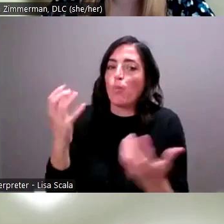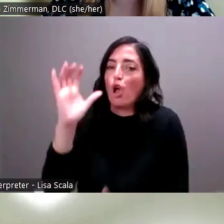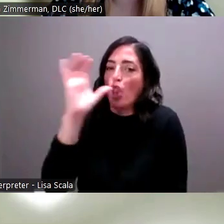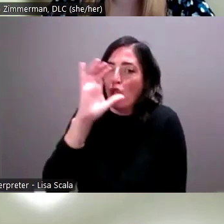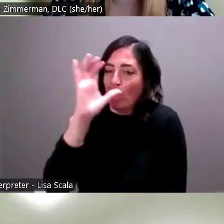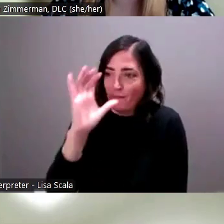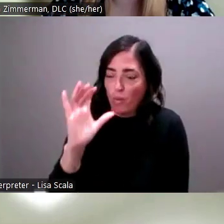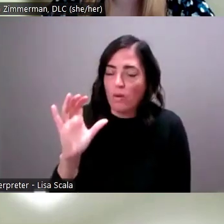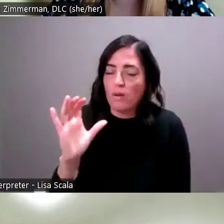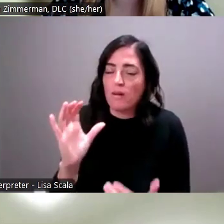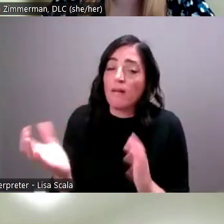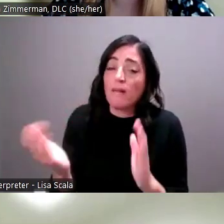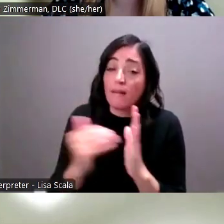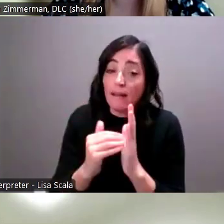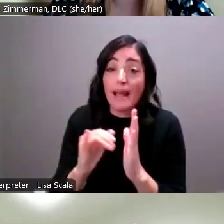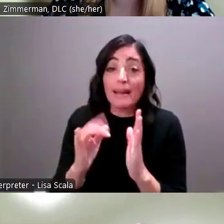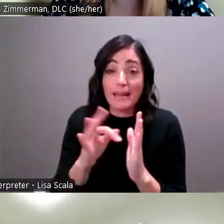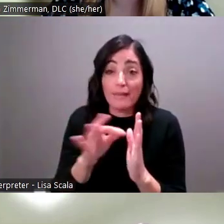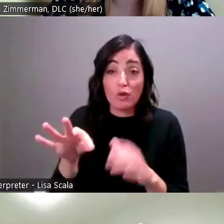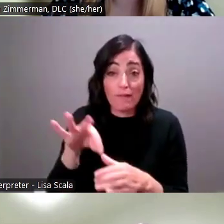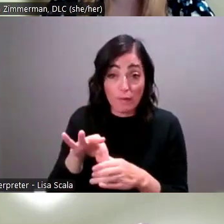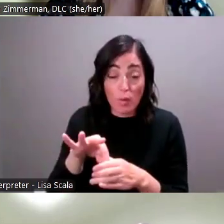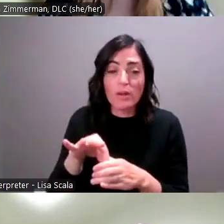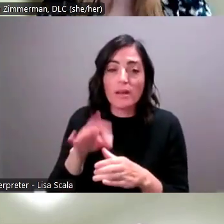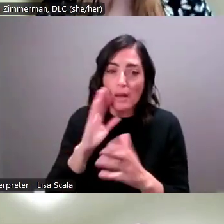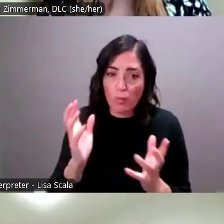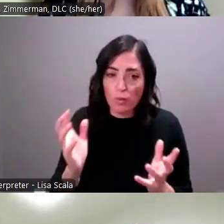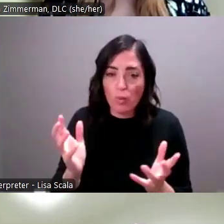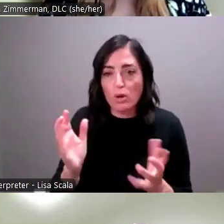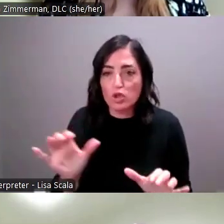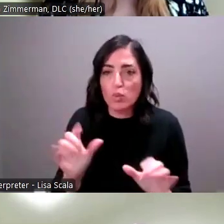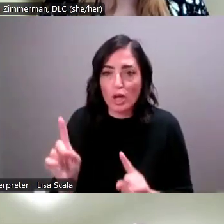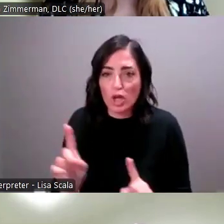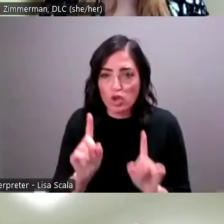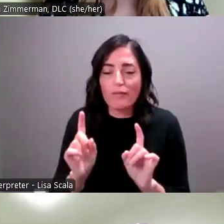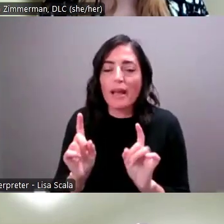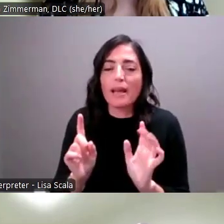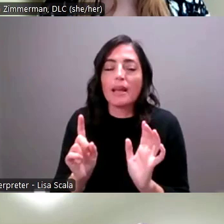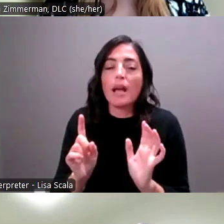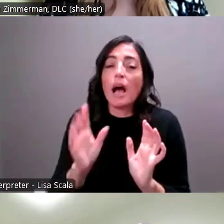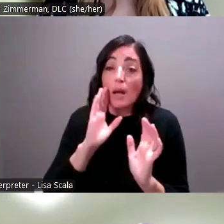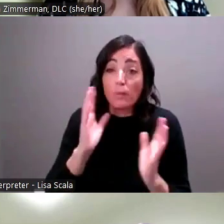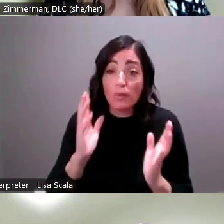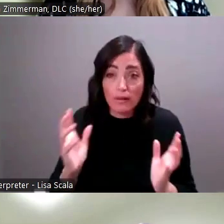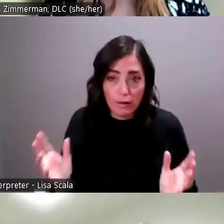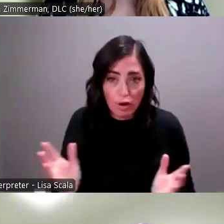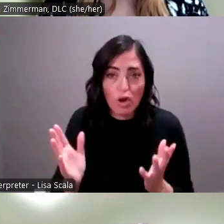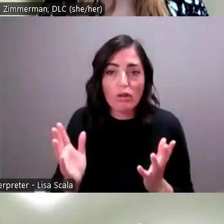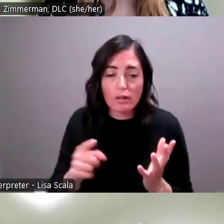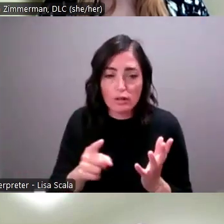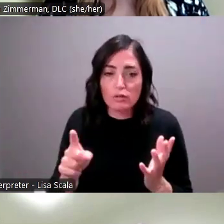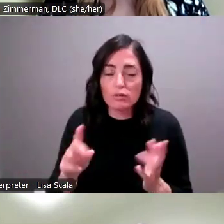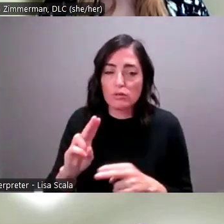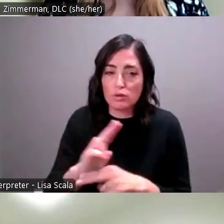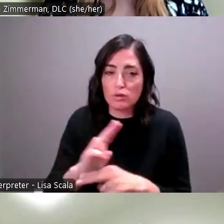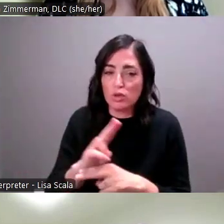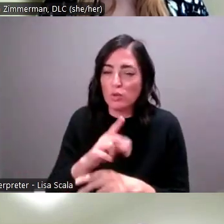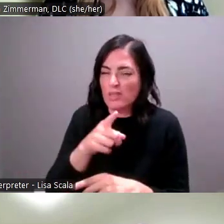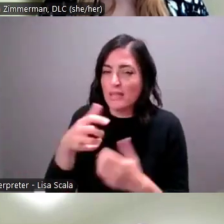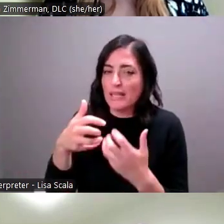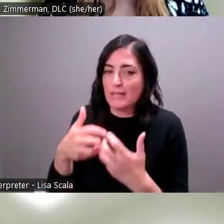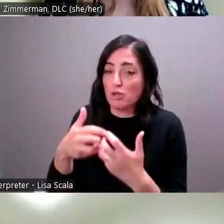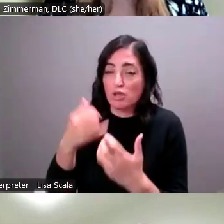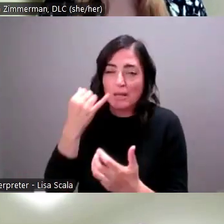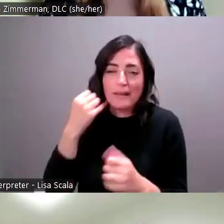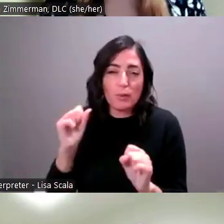And again, I would encourage you, if you're voting and doing a survey of your polling place, to use the AutoMark machine